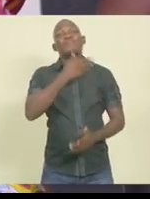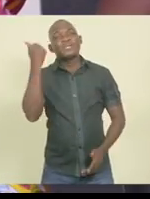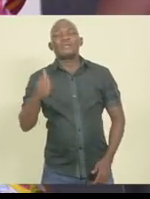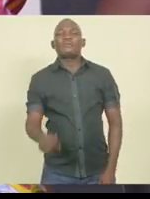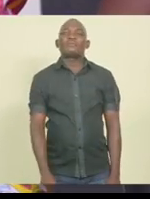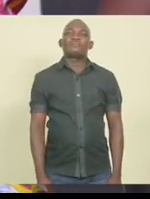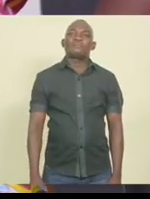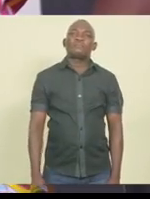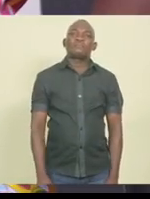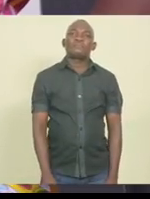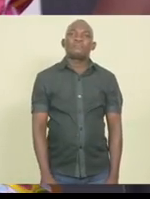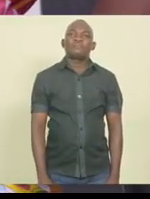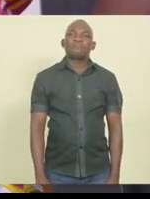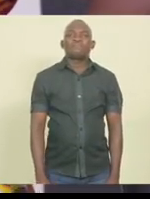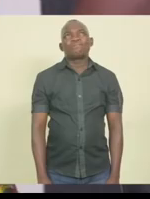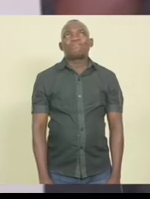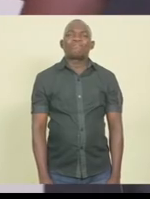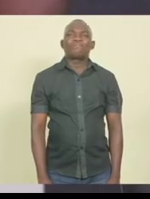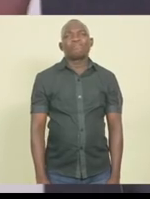us.